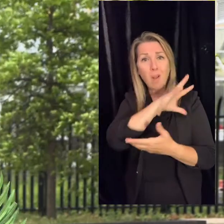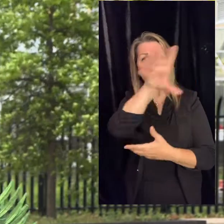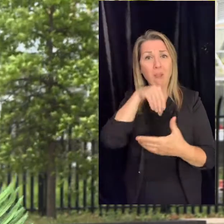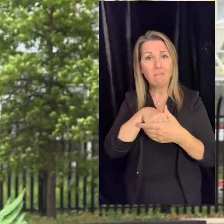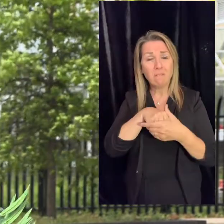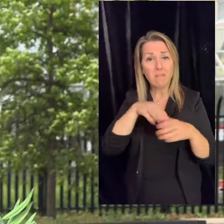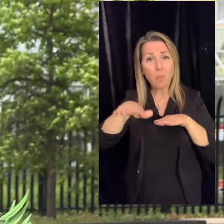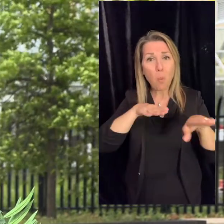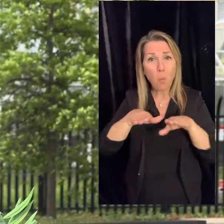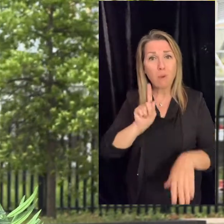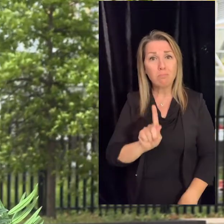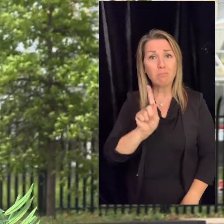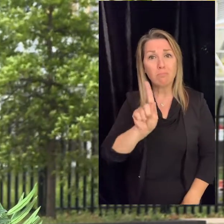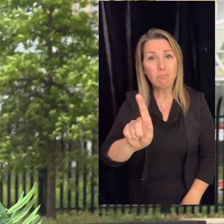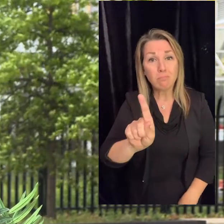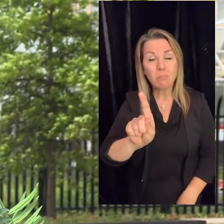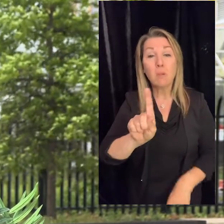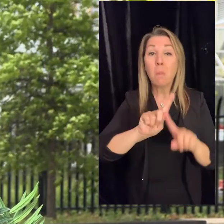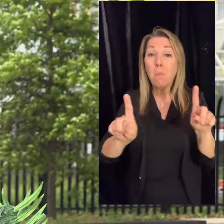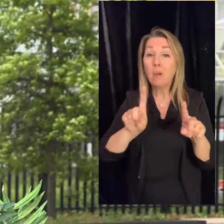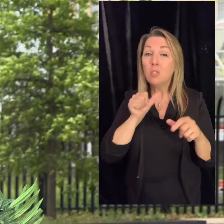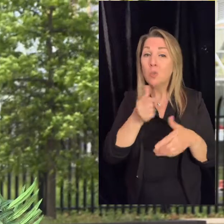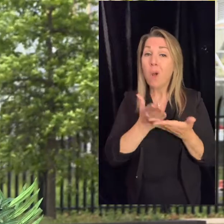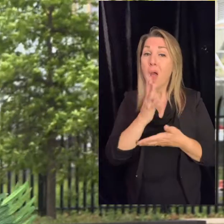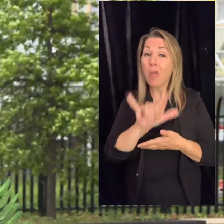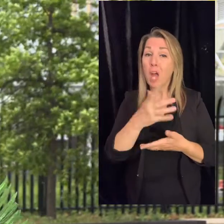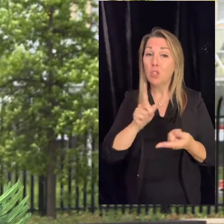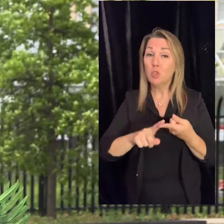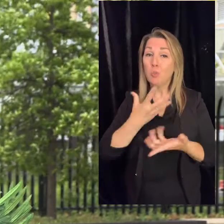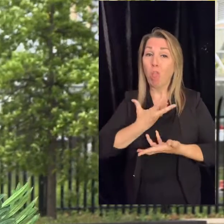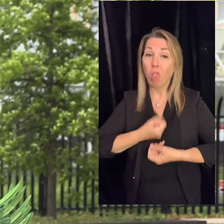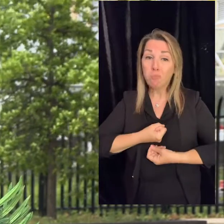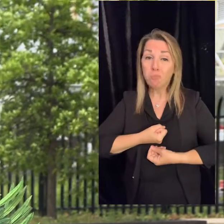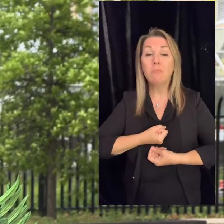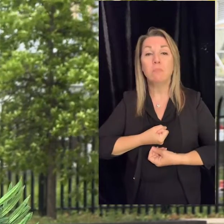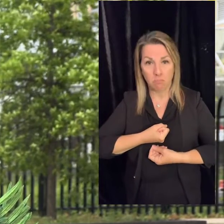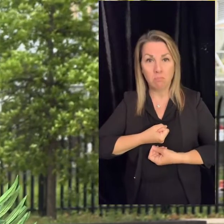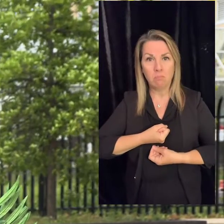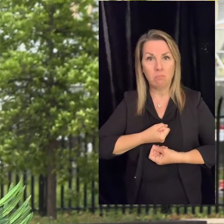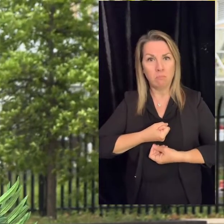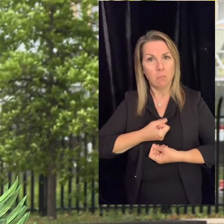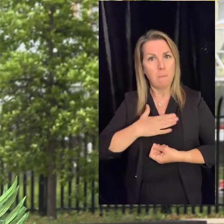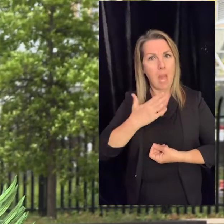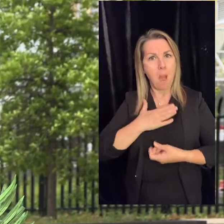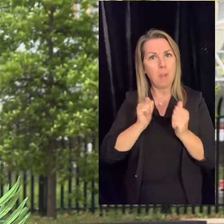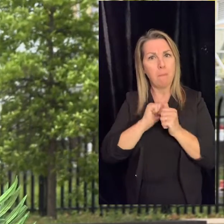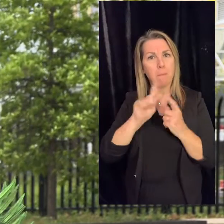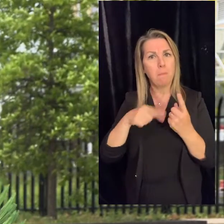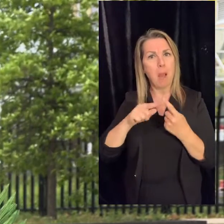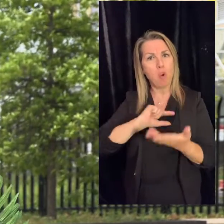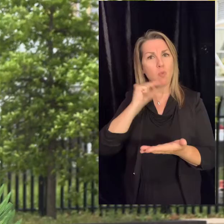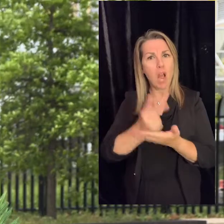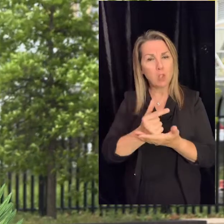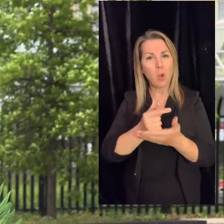of it? But don't let that hold you back from being happy about graduating. Don't let that hold you back from being happy with your family, and don't let